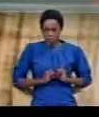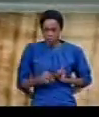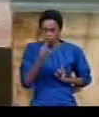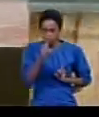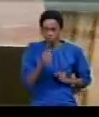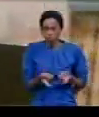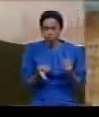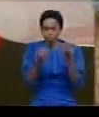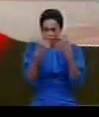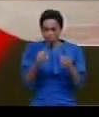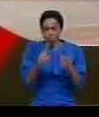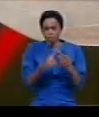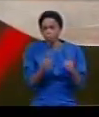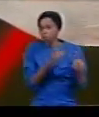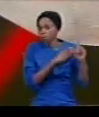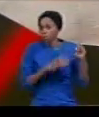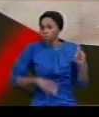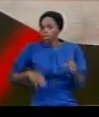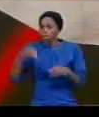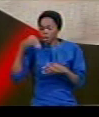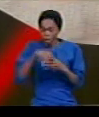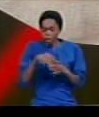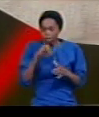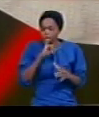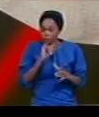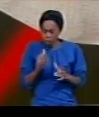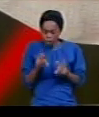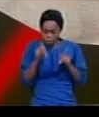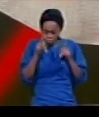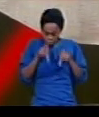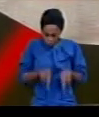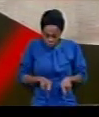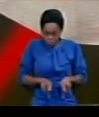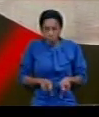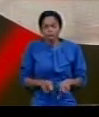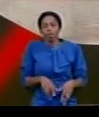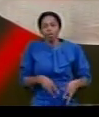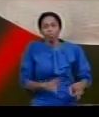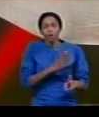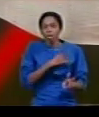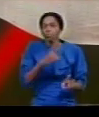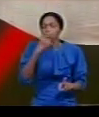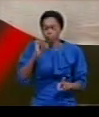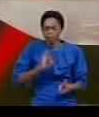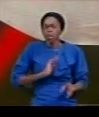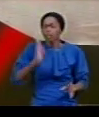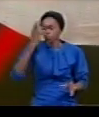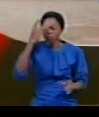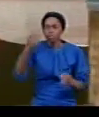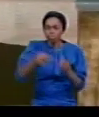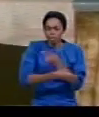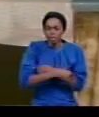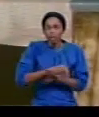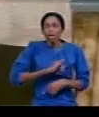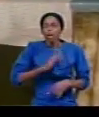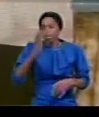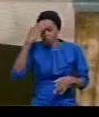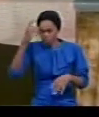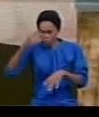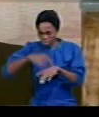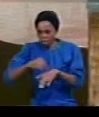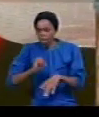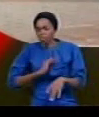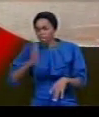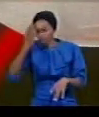to Christ in a definite way, and you can say, I know the day, I know the time, I know